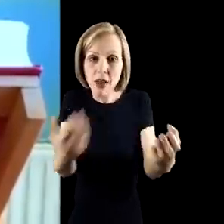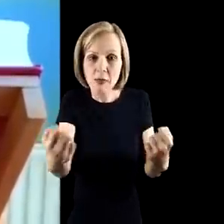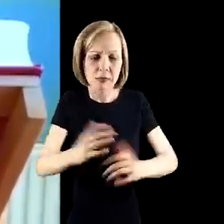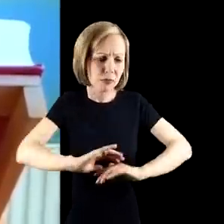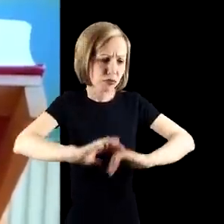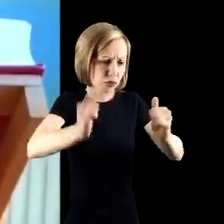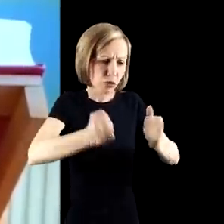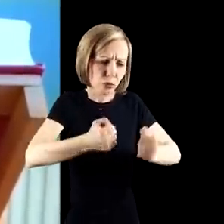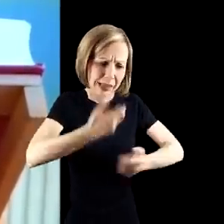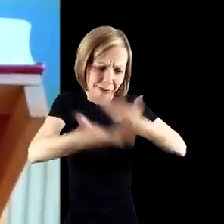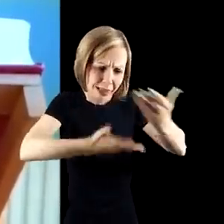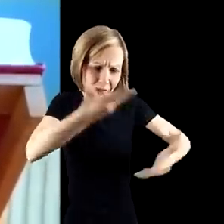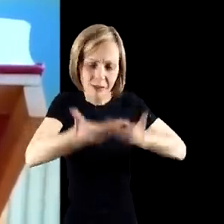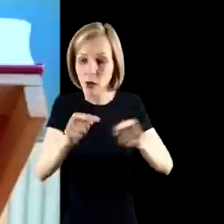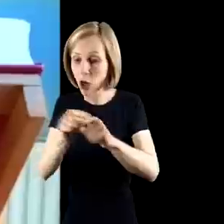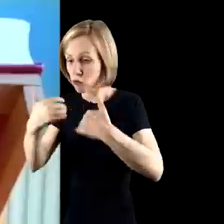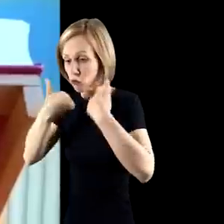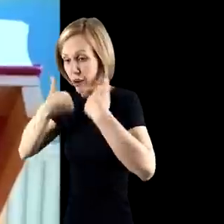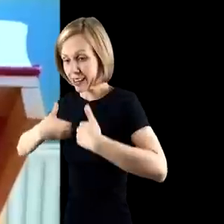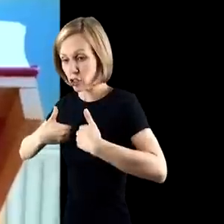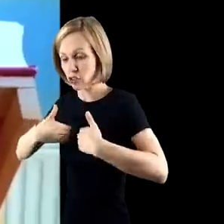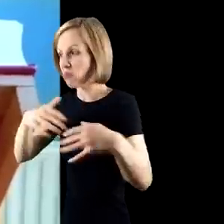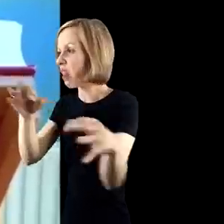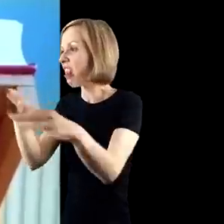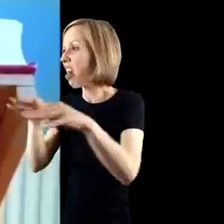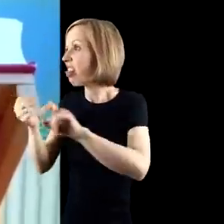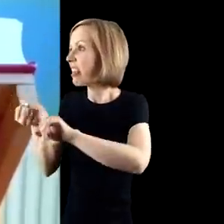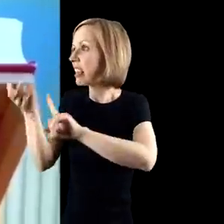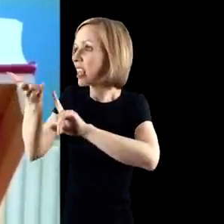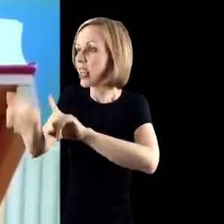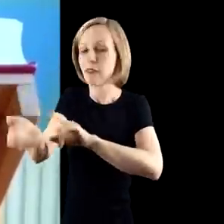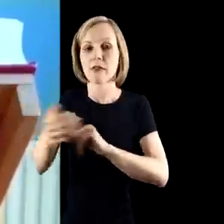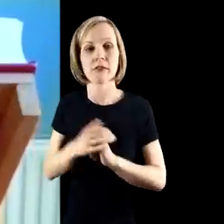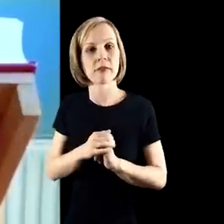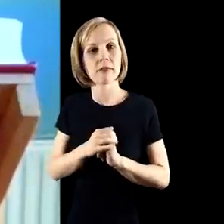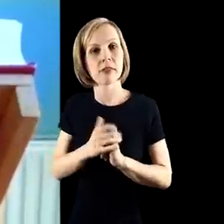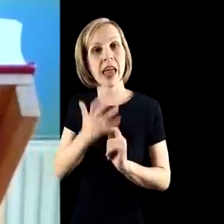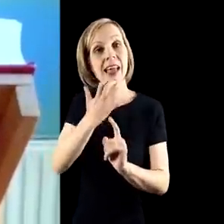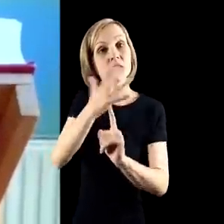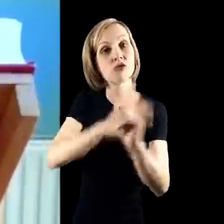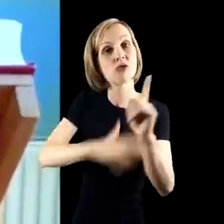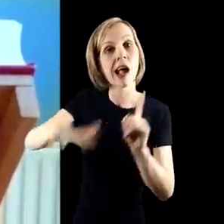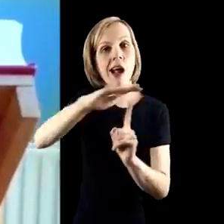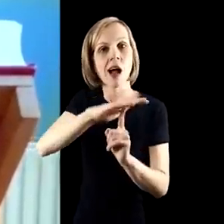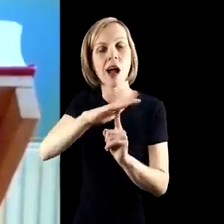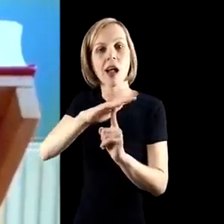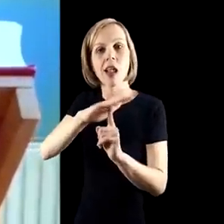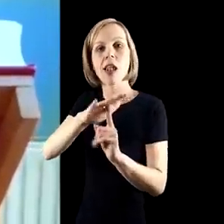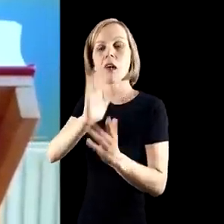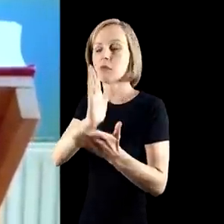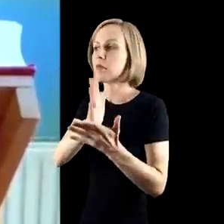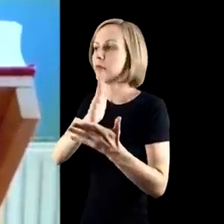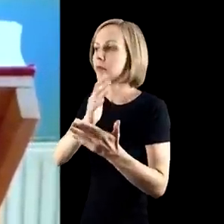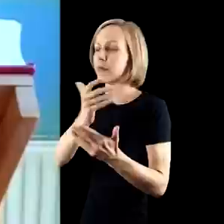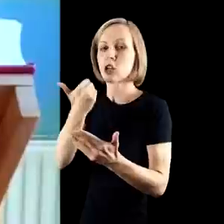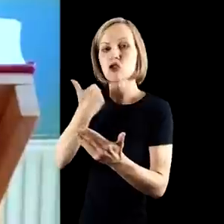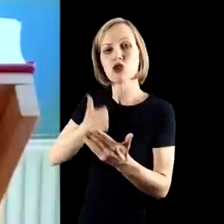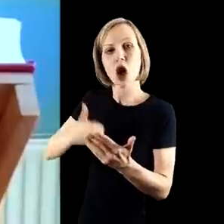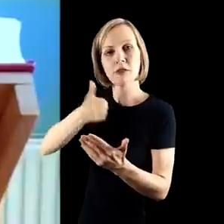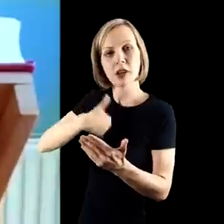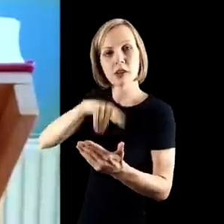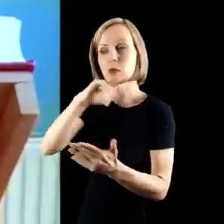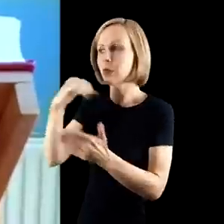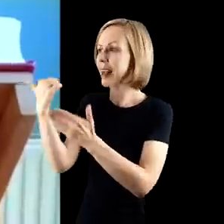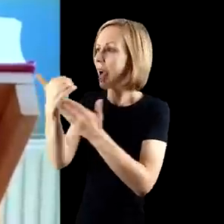and sent the rich away empty. He has helped his servant Israel and in remembrance of